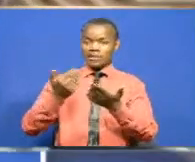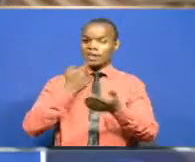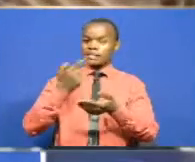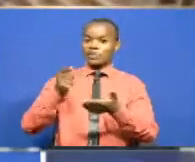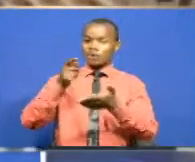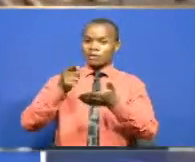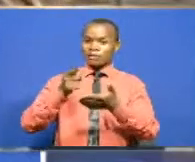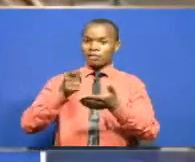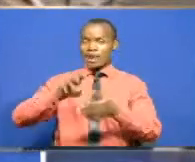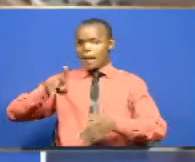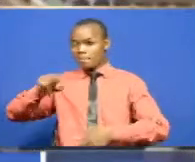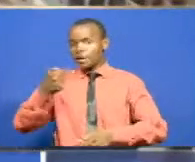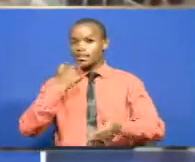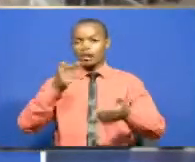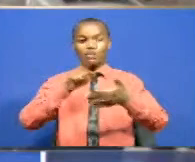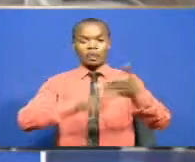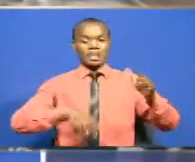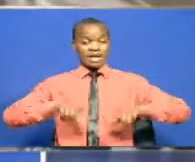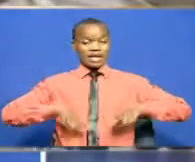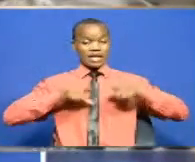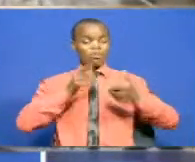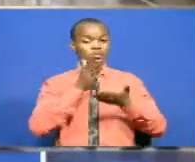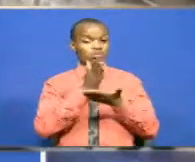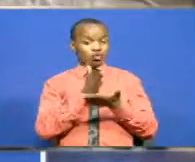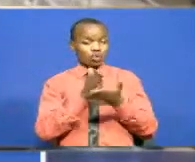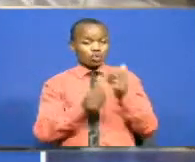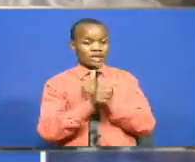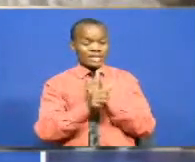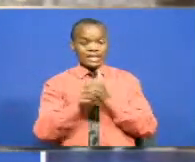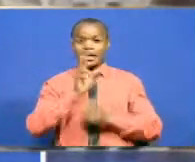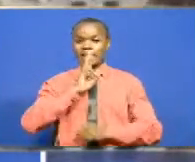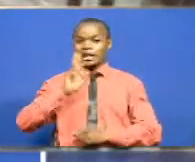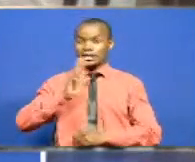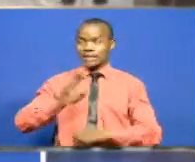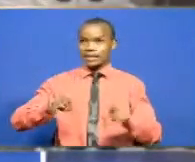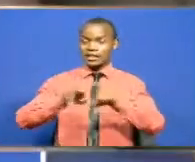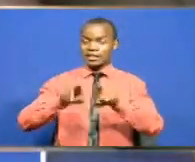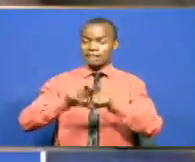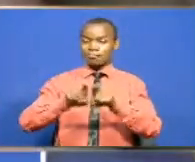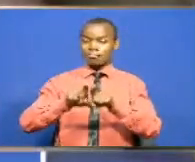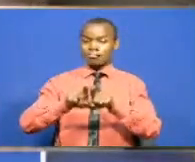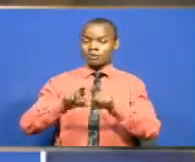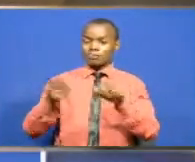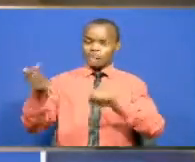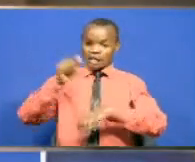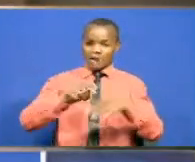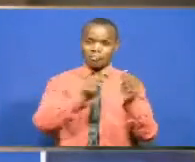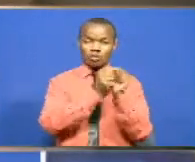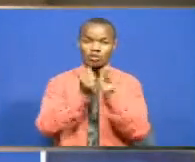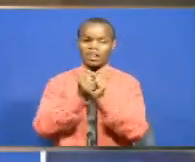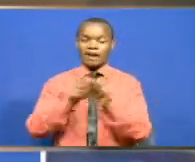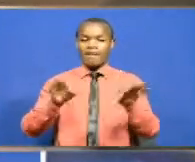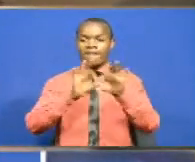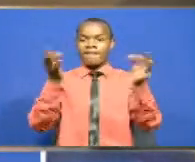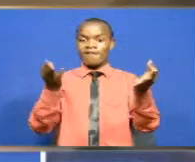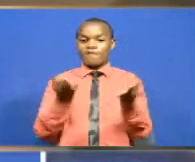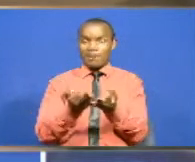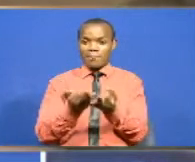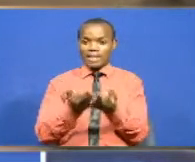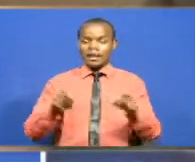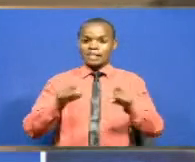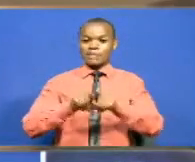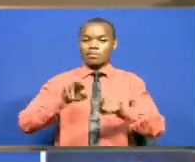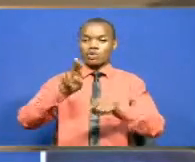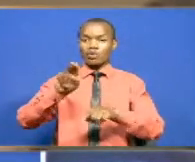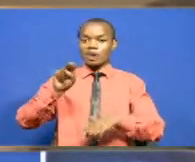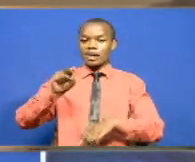was in danger. Accompanied by his wife and their three children, Lema said he had already reached out to the United Nations High Commission